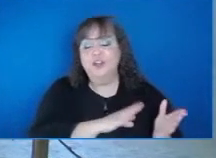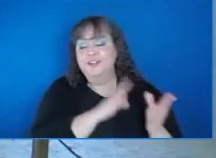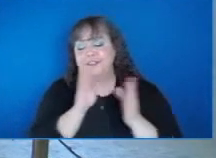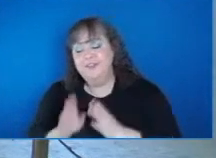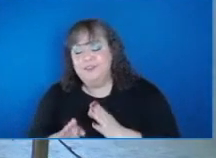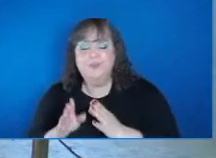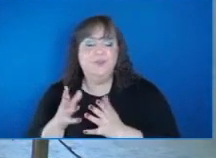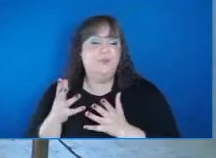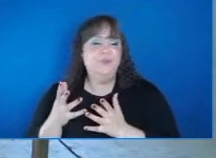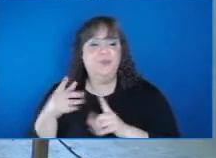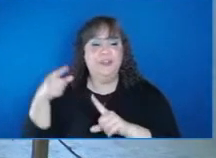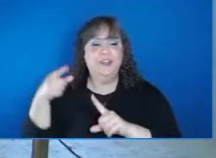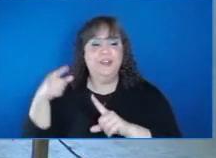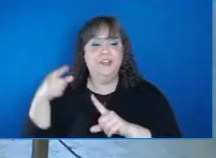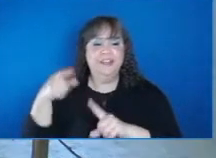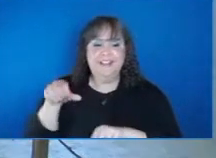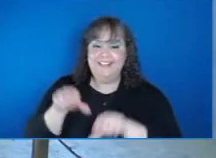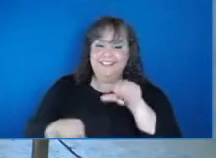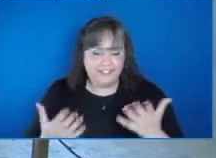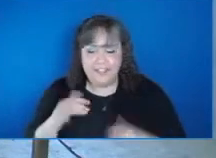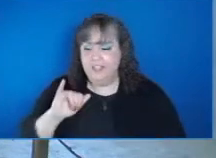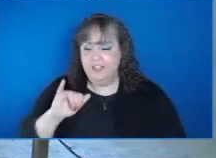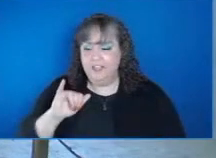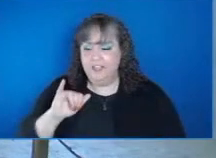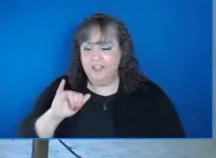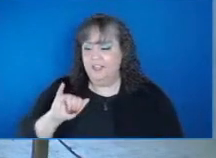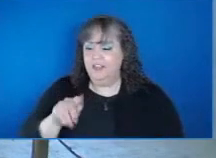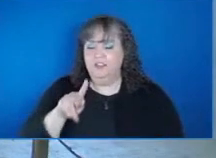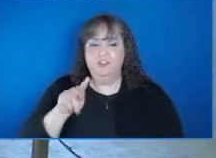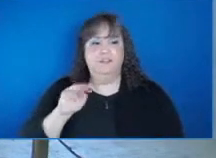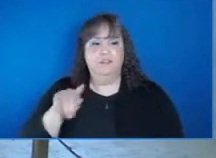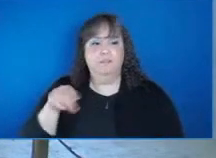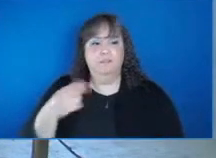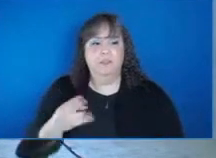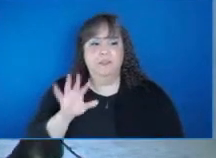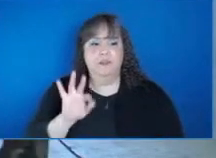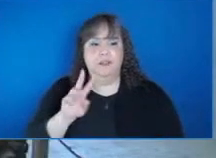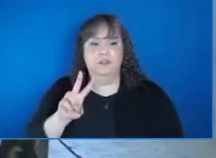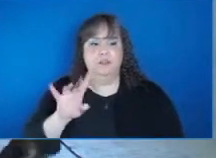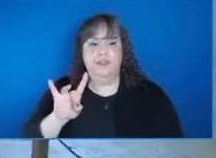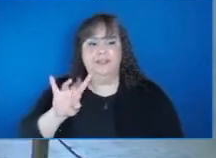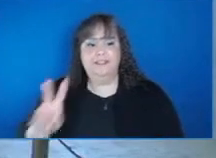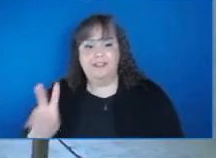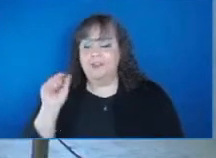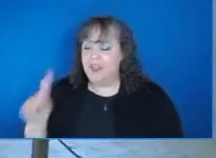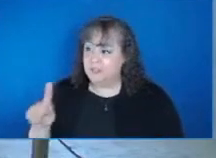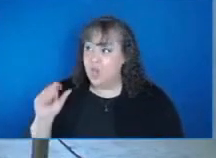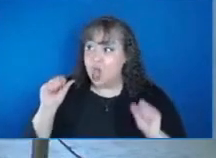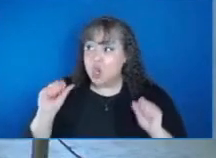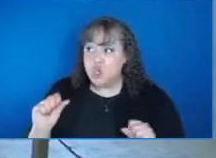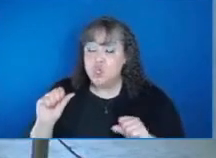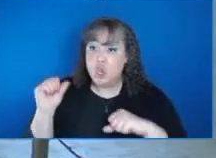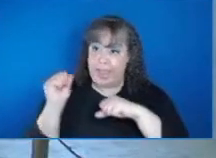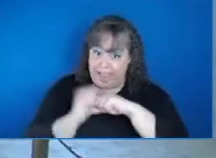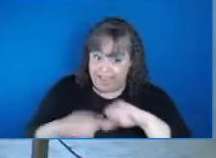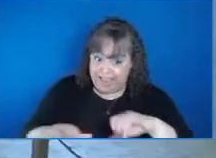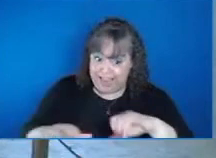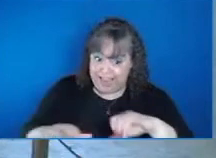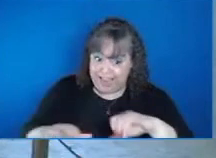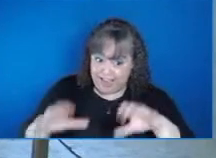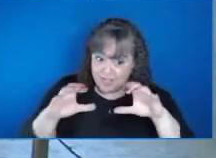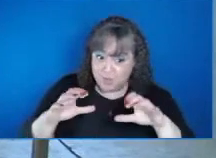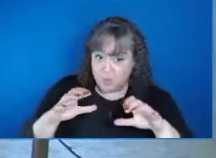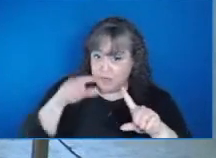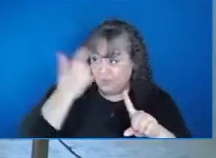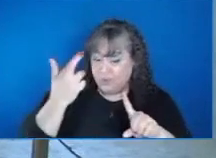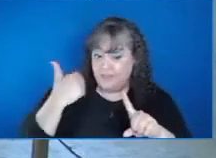could asteroids be the reason water came to Earth? Oh, that's a great question. Yeah, I mean, asteroids are fascinating